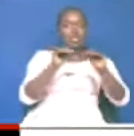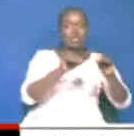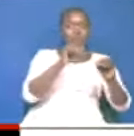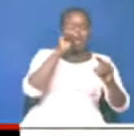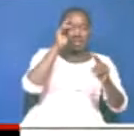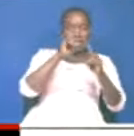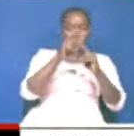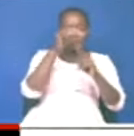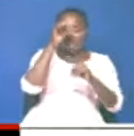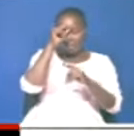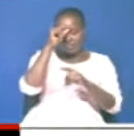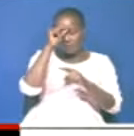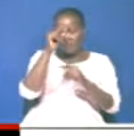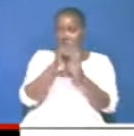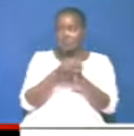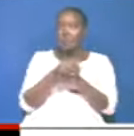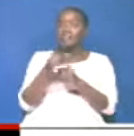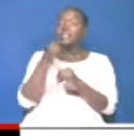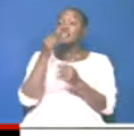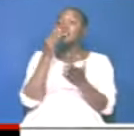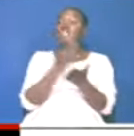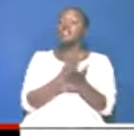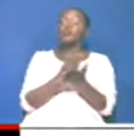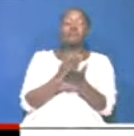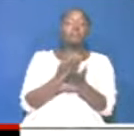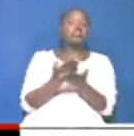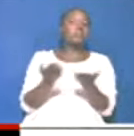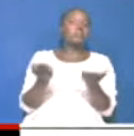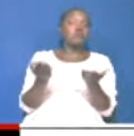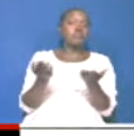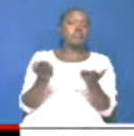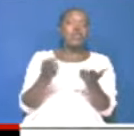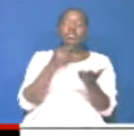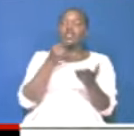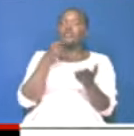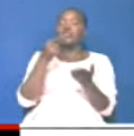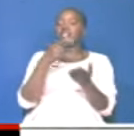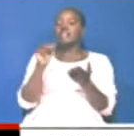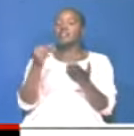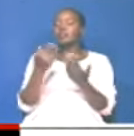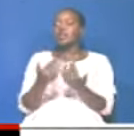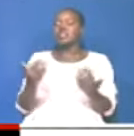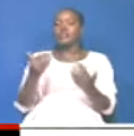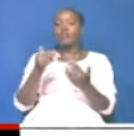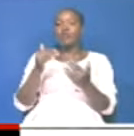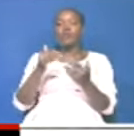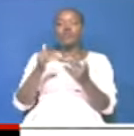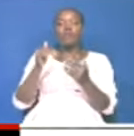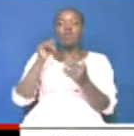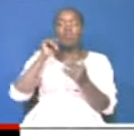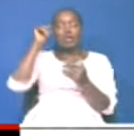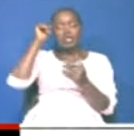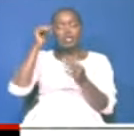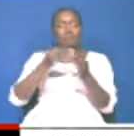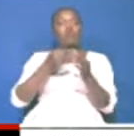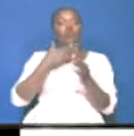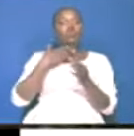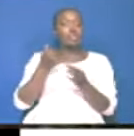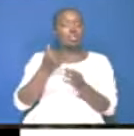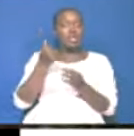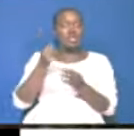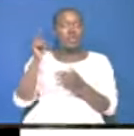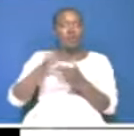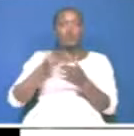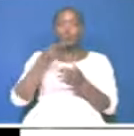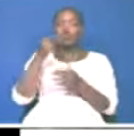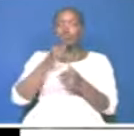government. Calling a spoon as a spade, like holding a spoon. Not telling kids vitu za watu wazima. Like they don't have to understand what you're talking about. But when you call the thing